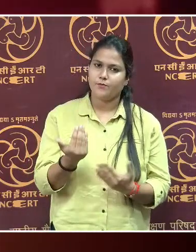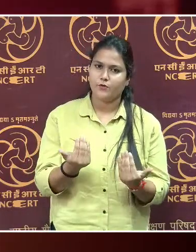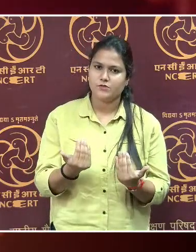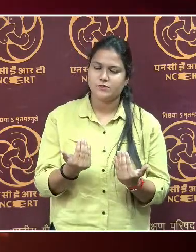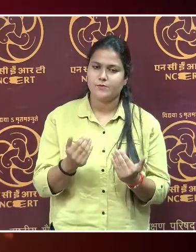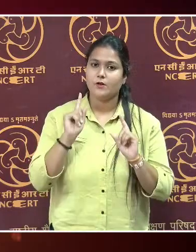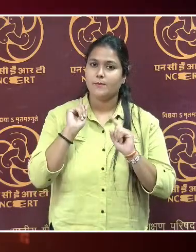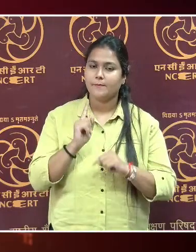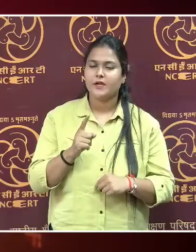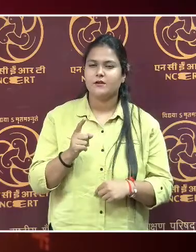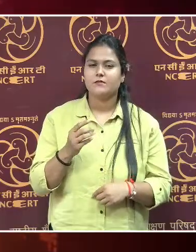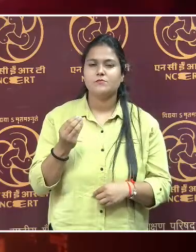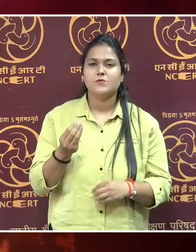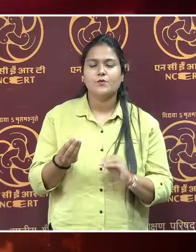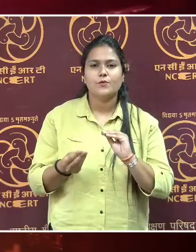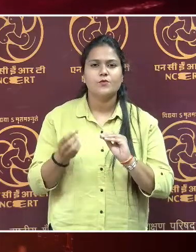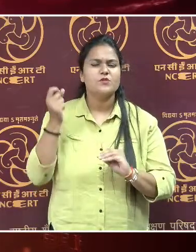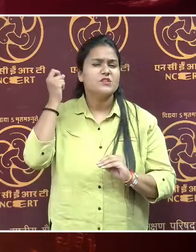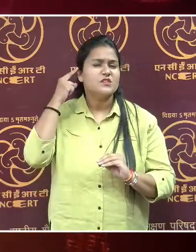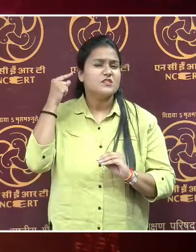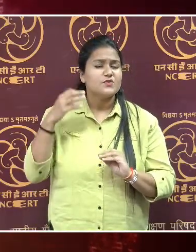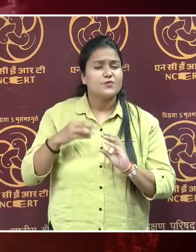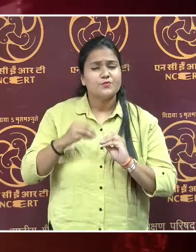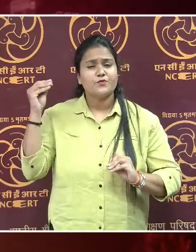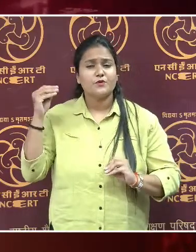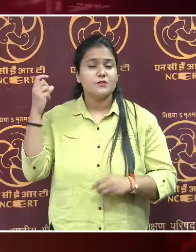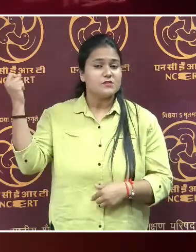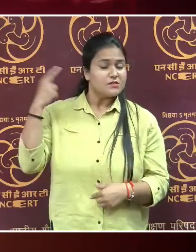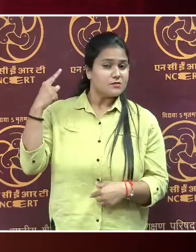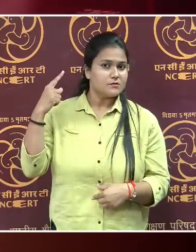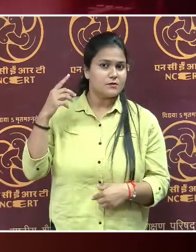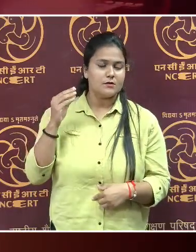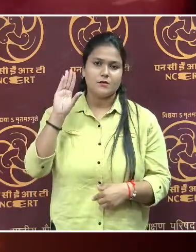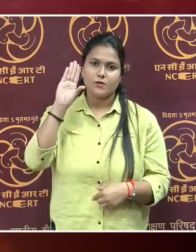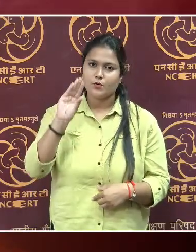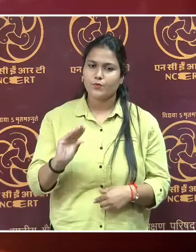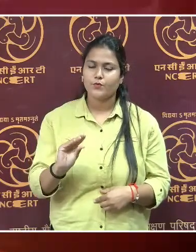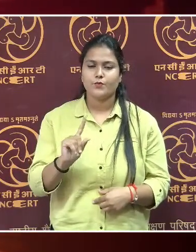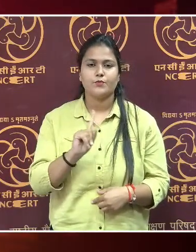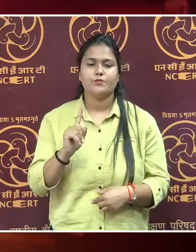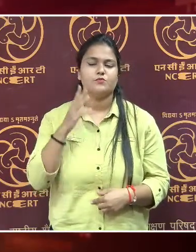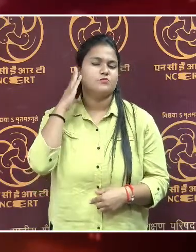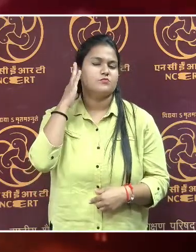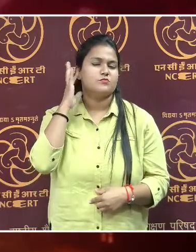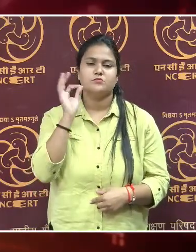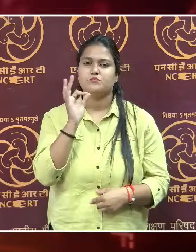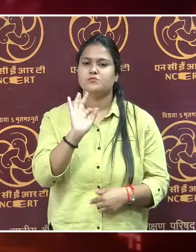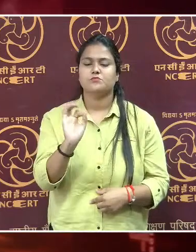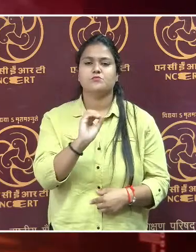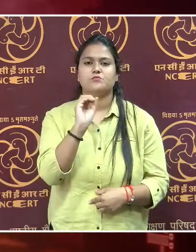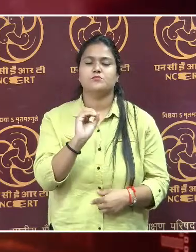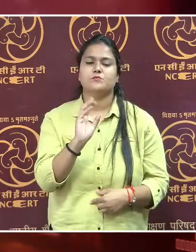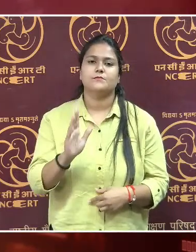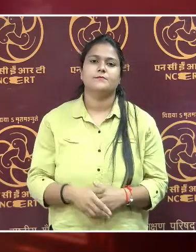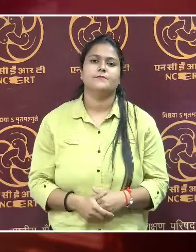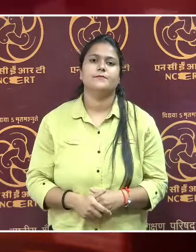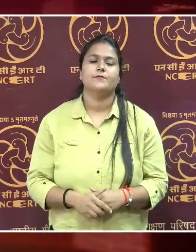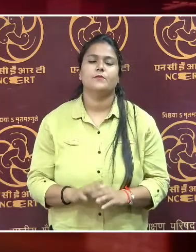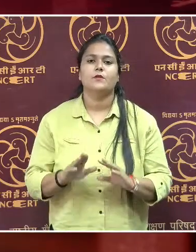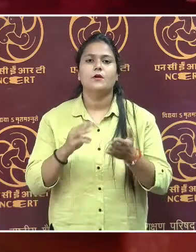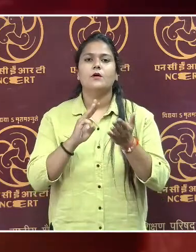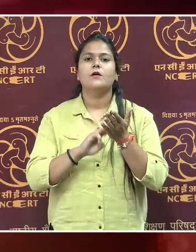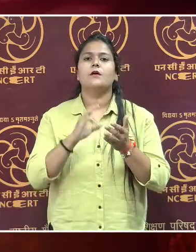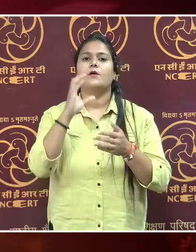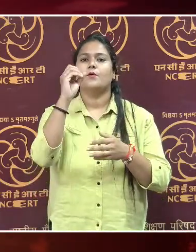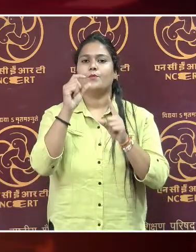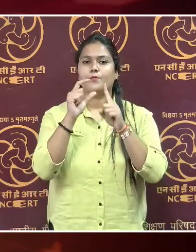this, whichever is higher than this, they will be able to hear. Whichever is lower than this, they can't hear. And when you say moderate hearing loss, anything